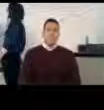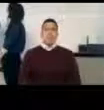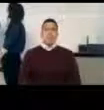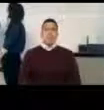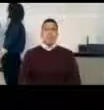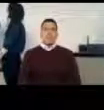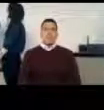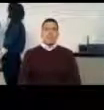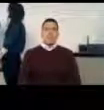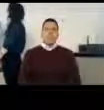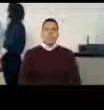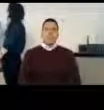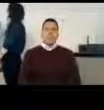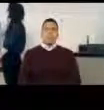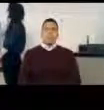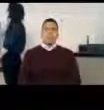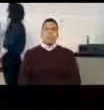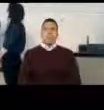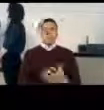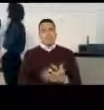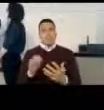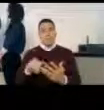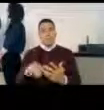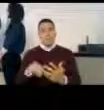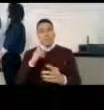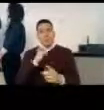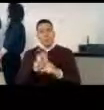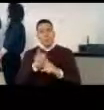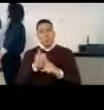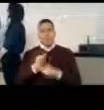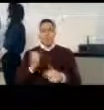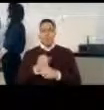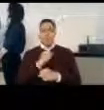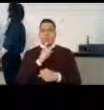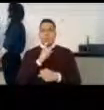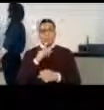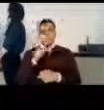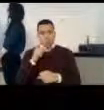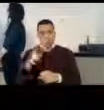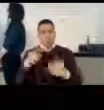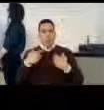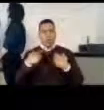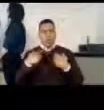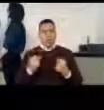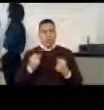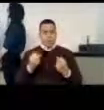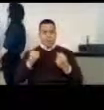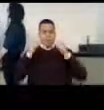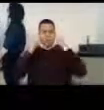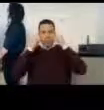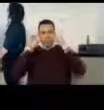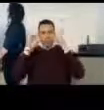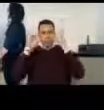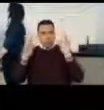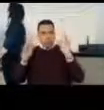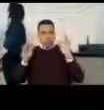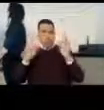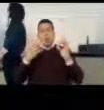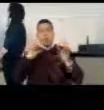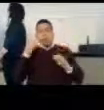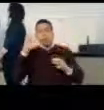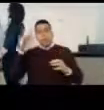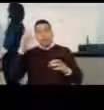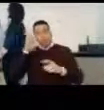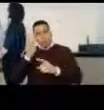same effort for yourself to make sure that you are well and that you will have a good future and